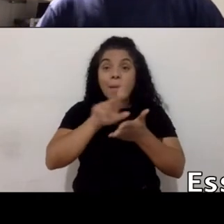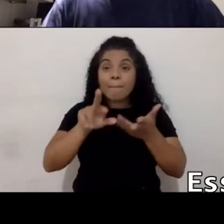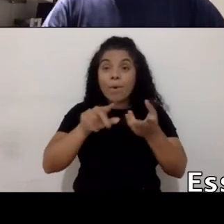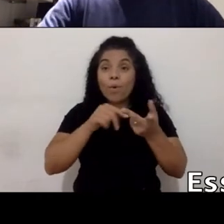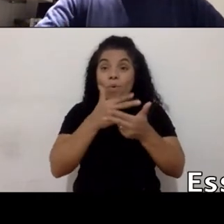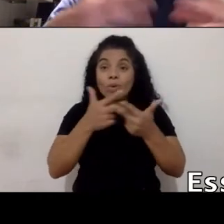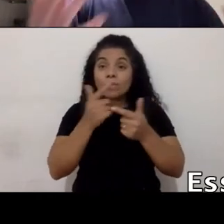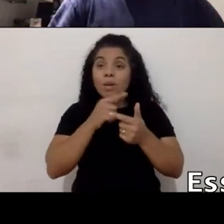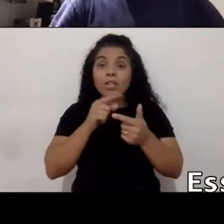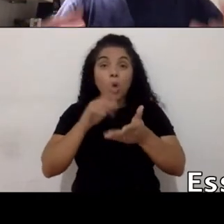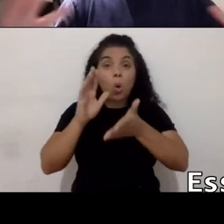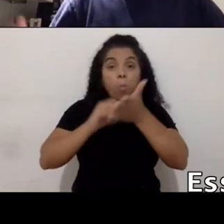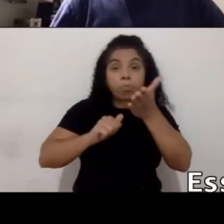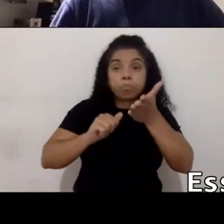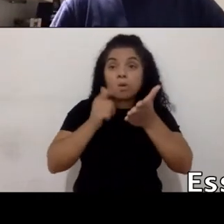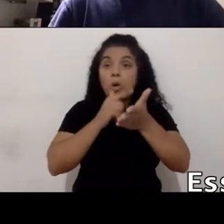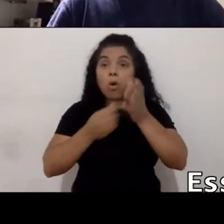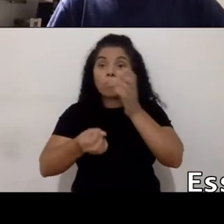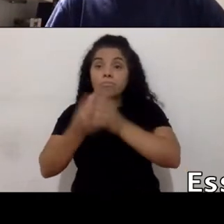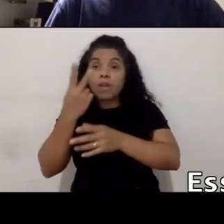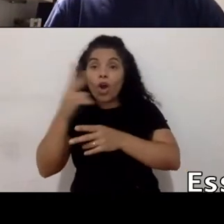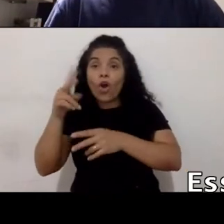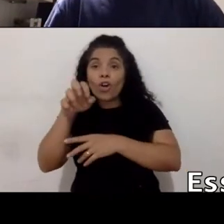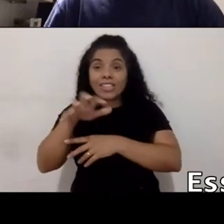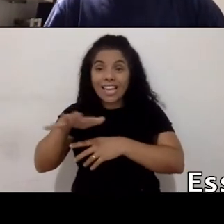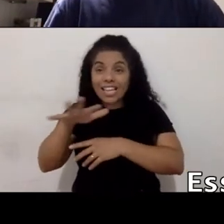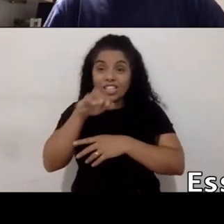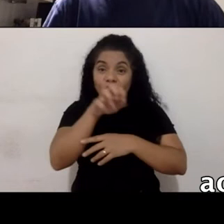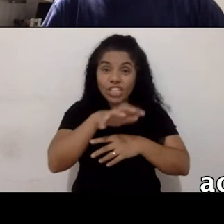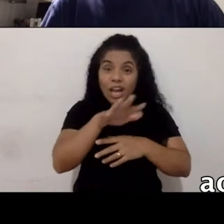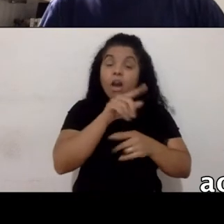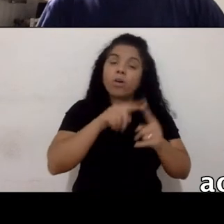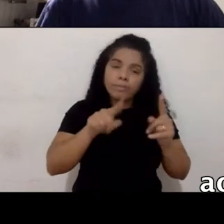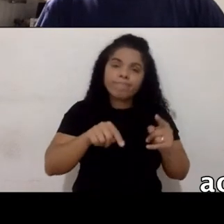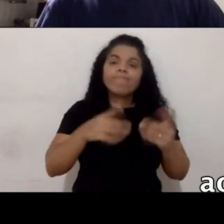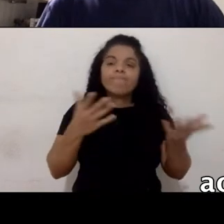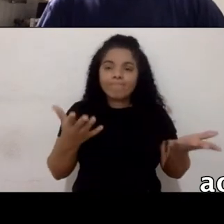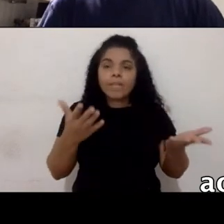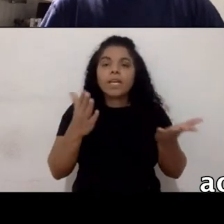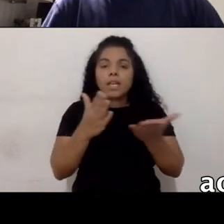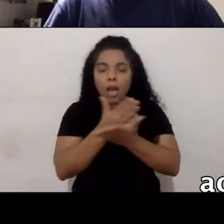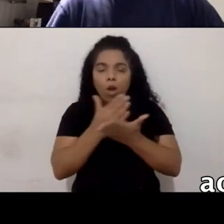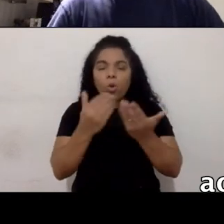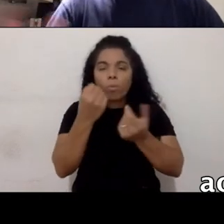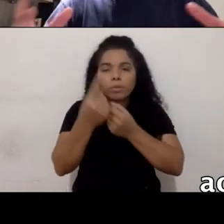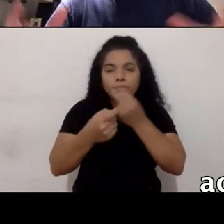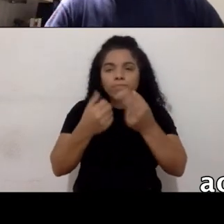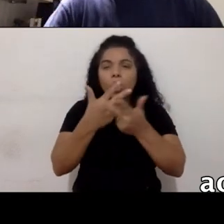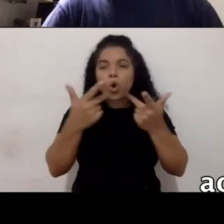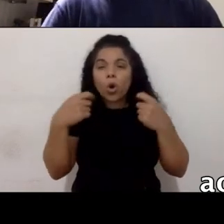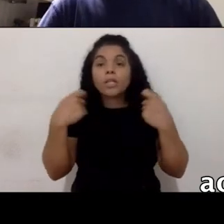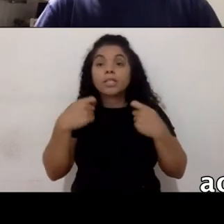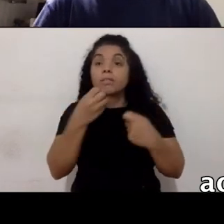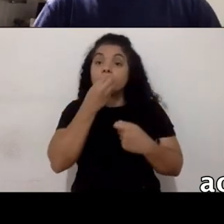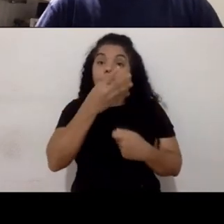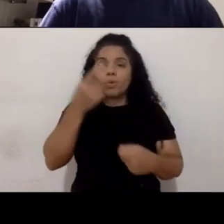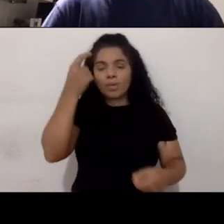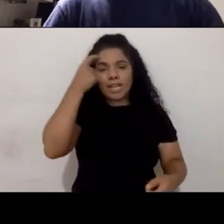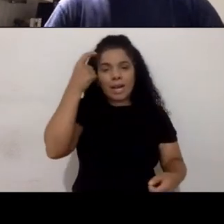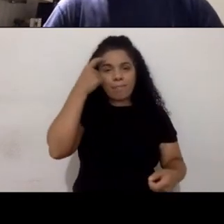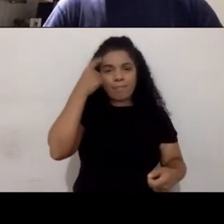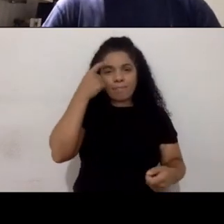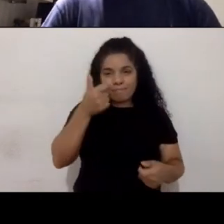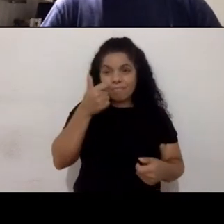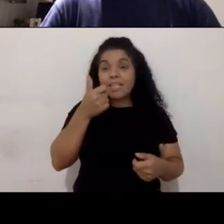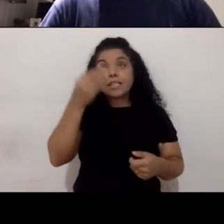these are some of the kind of things that are useful to think about when deciding where to draw the boundaries of your infrastructure. And these